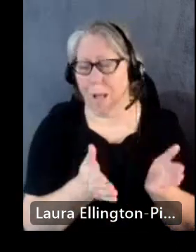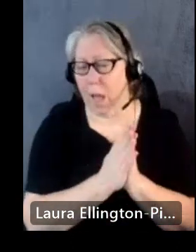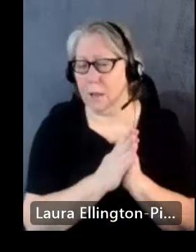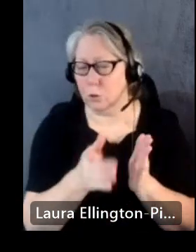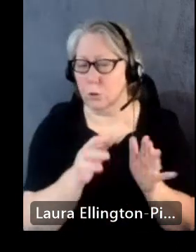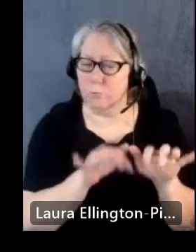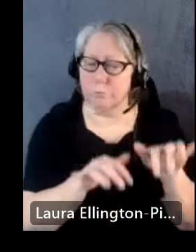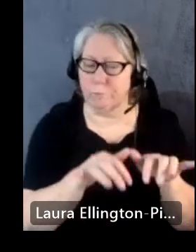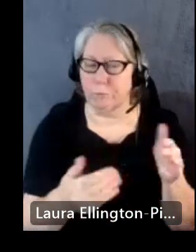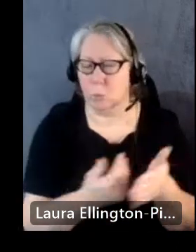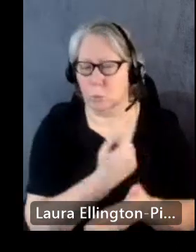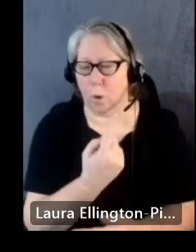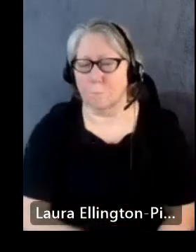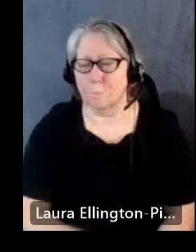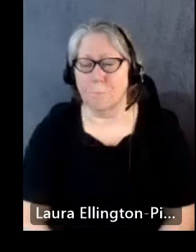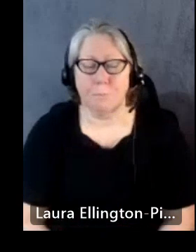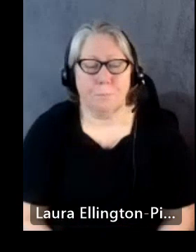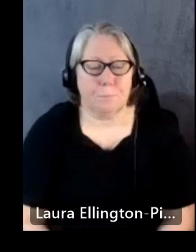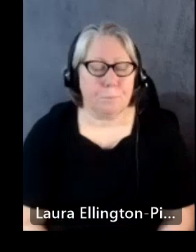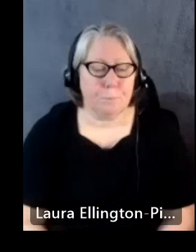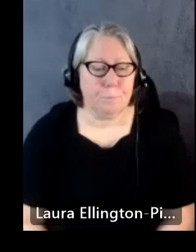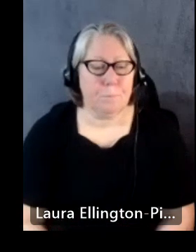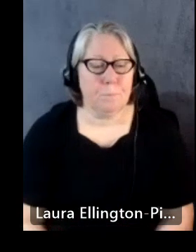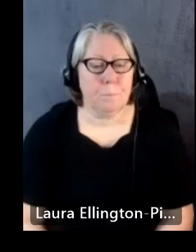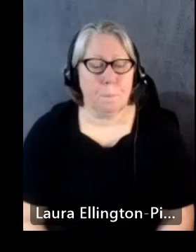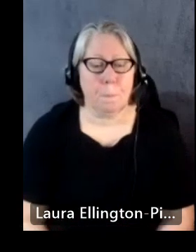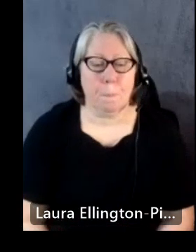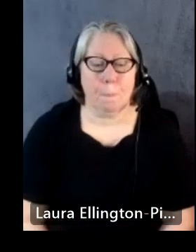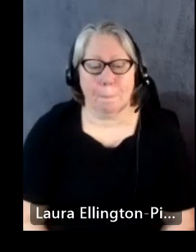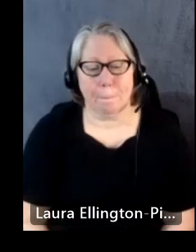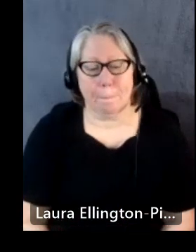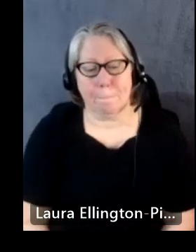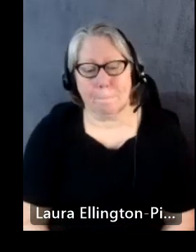want. Okay. So